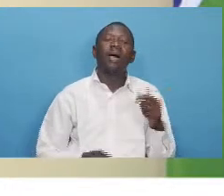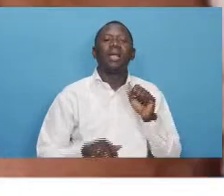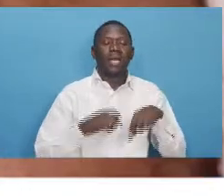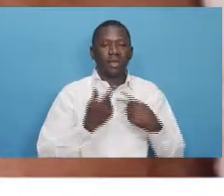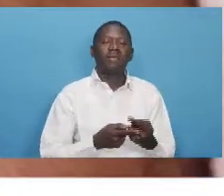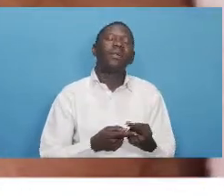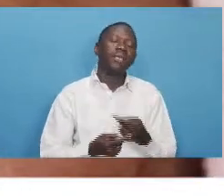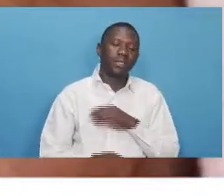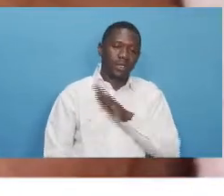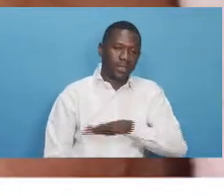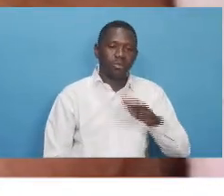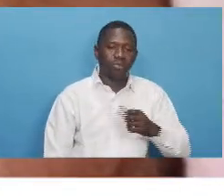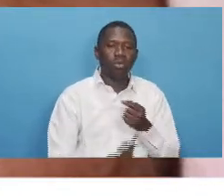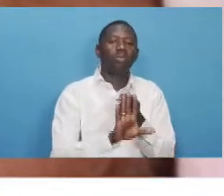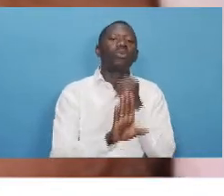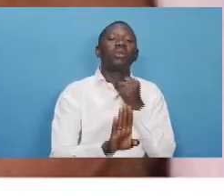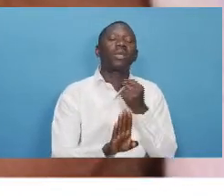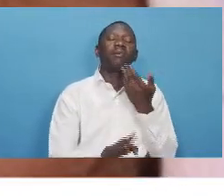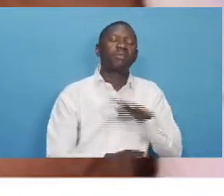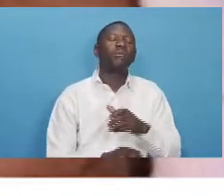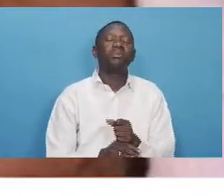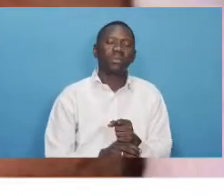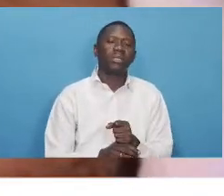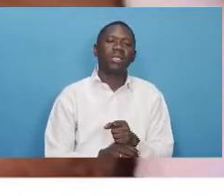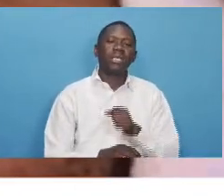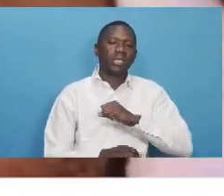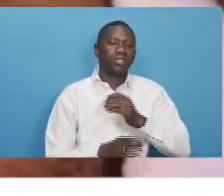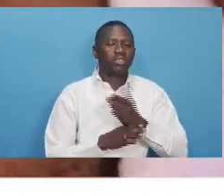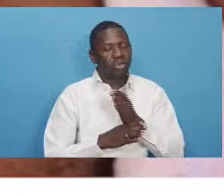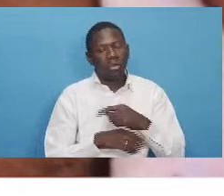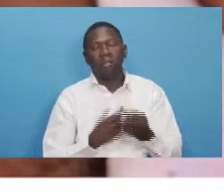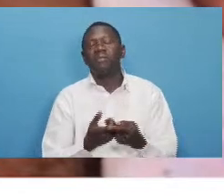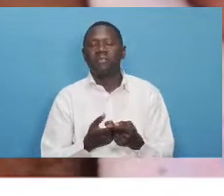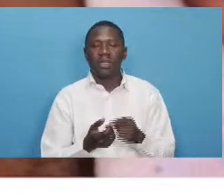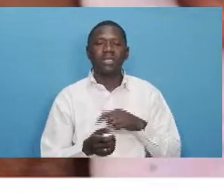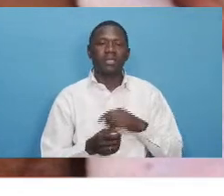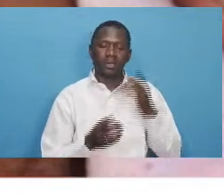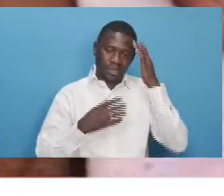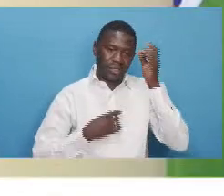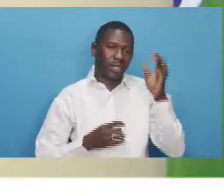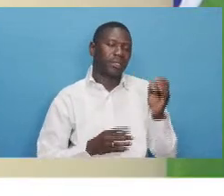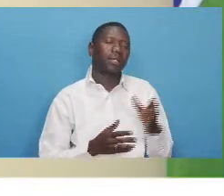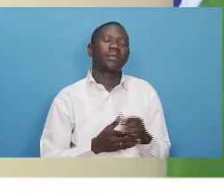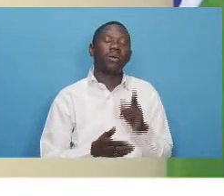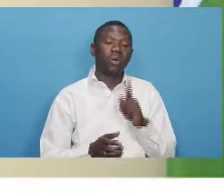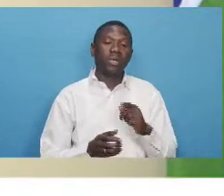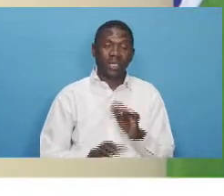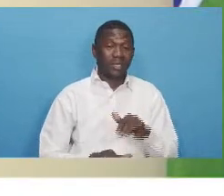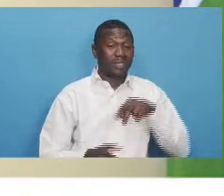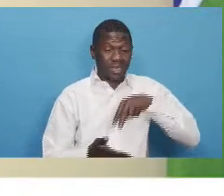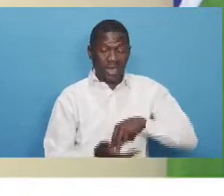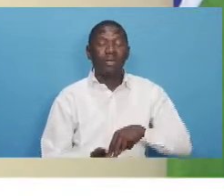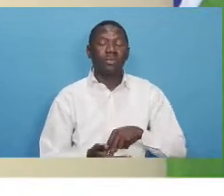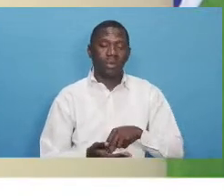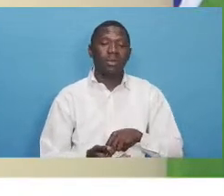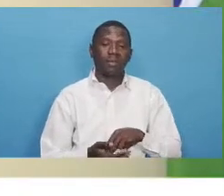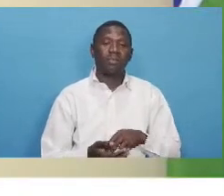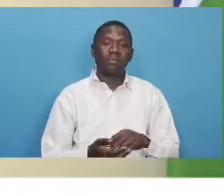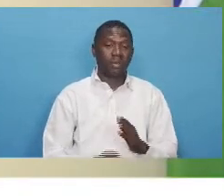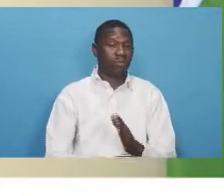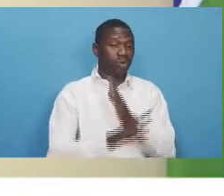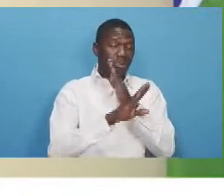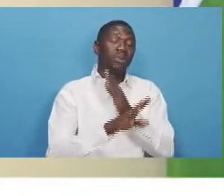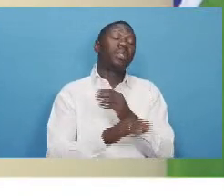protected from the harmful effects of that vaccine. Once that's done, if we have interrupted that transmission, it means